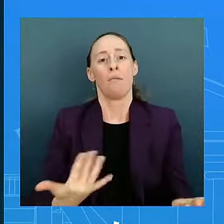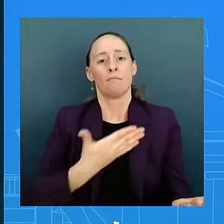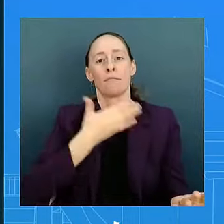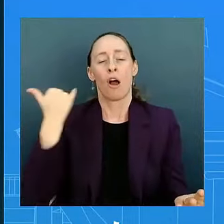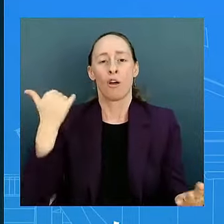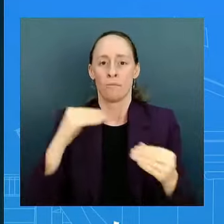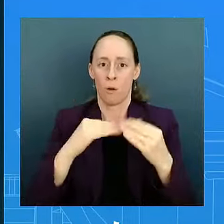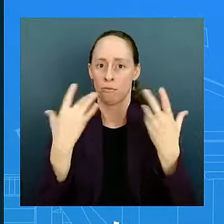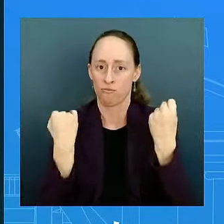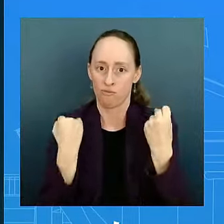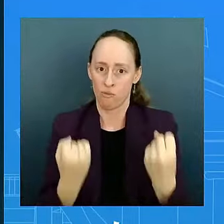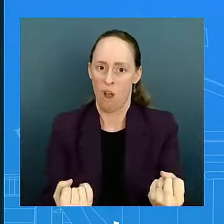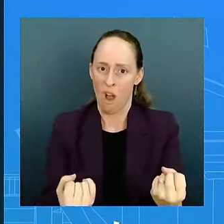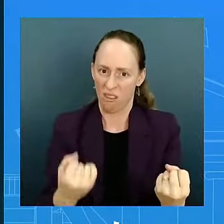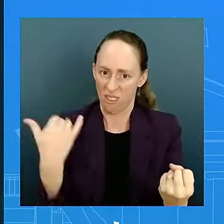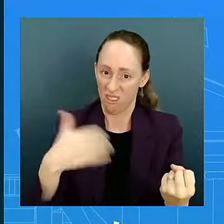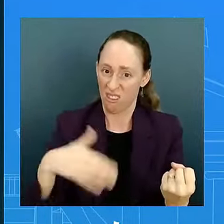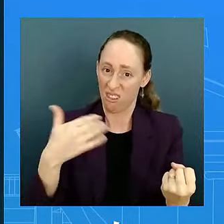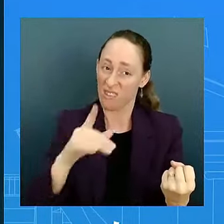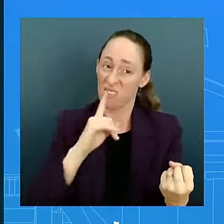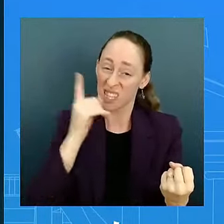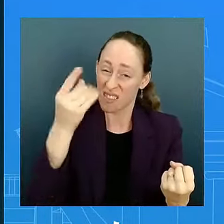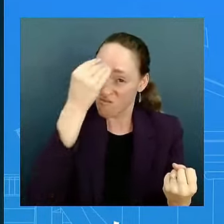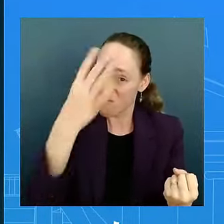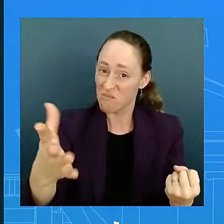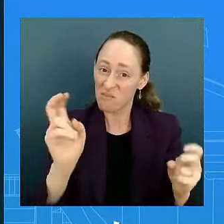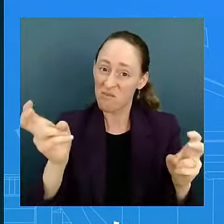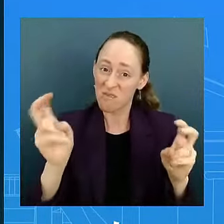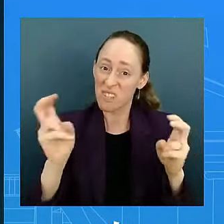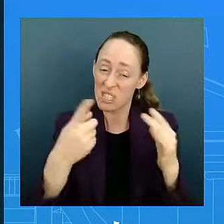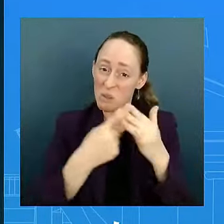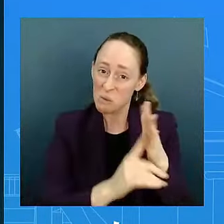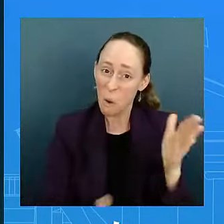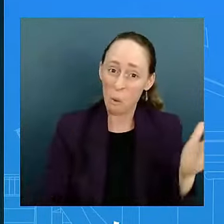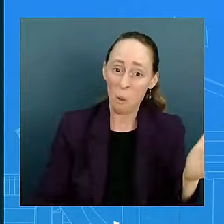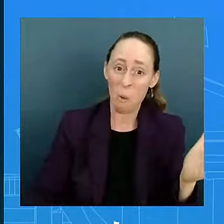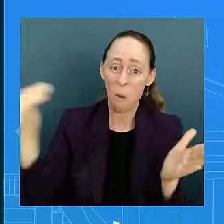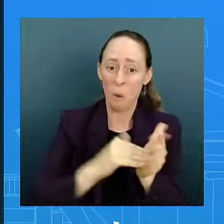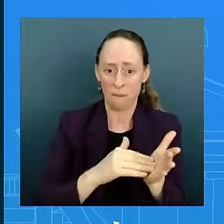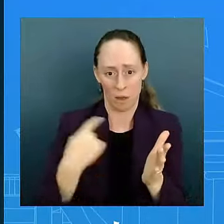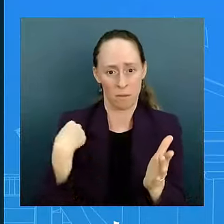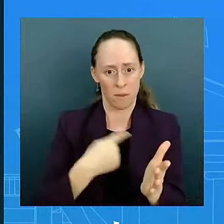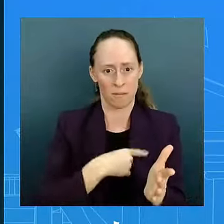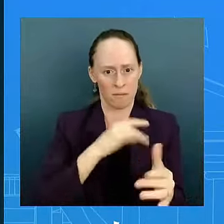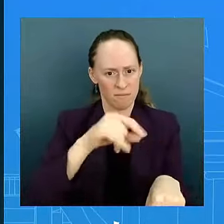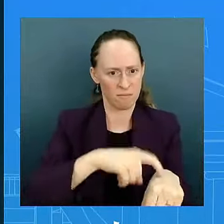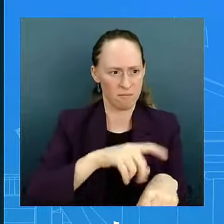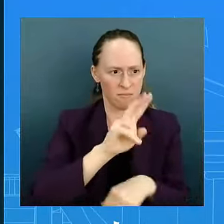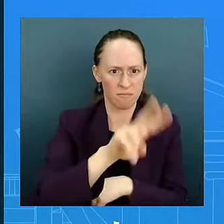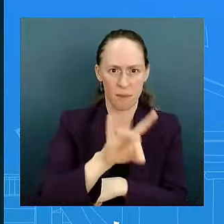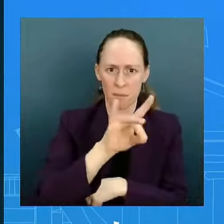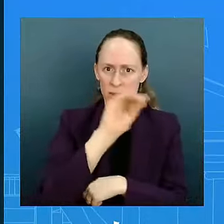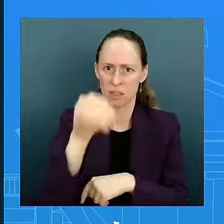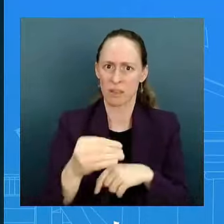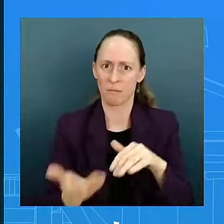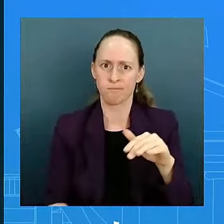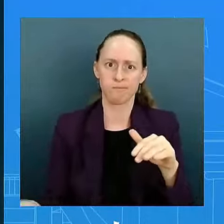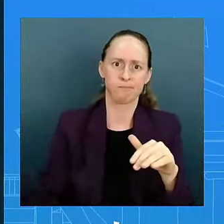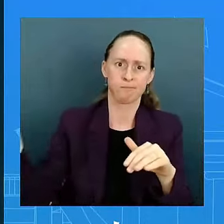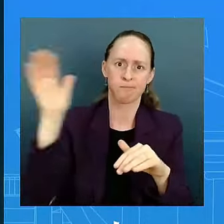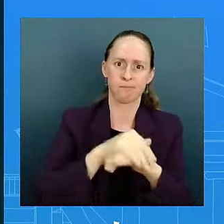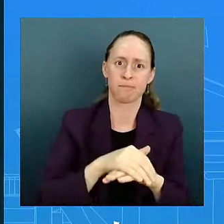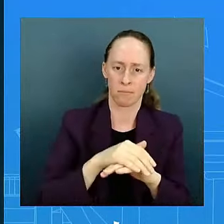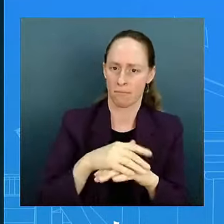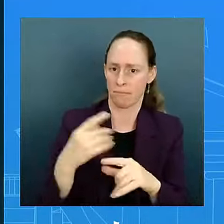we have seen the economy grew strong in 2.8% by 2.8% last quarter, nearly 16 million jobs, the